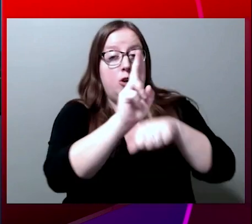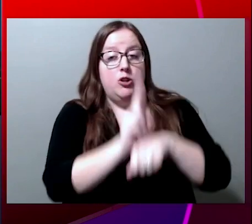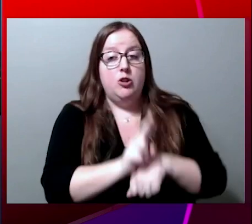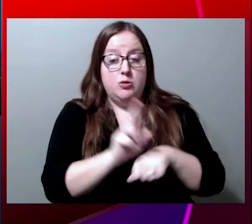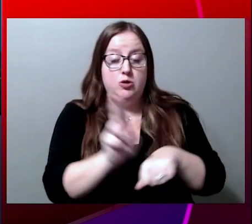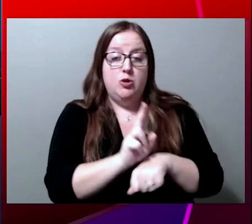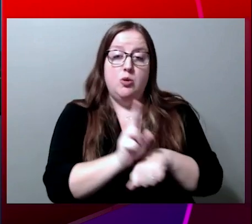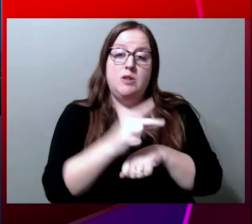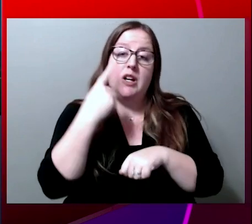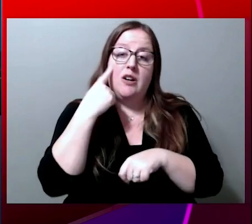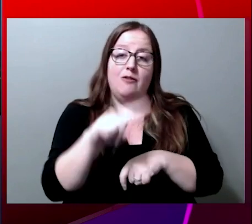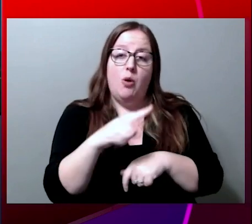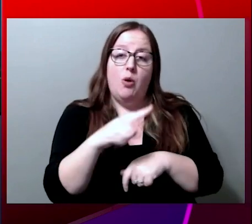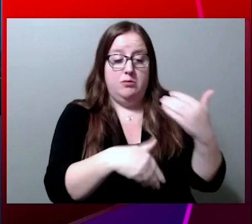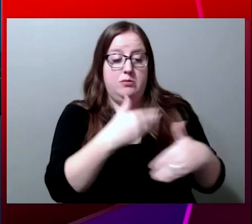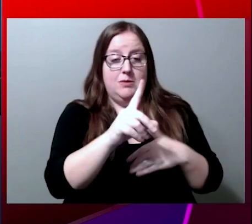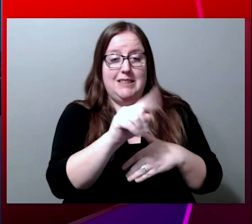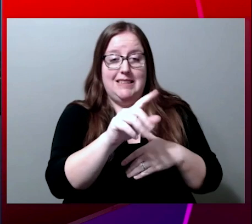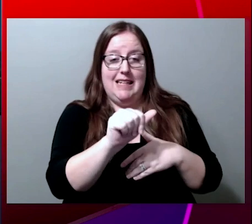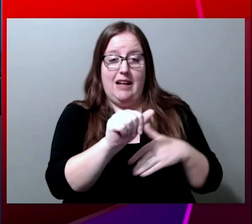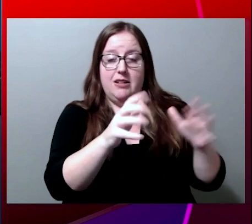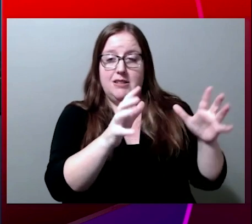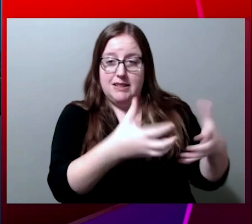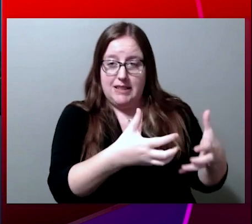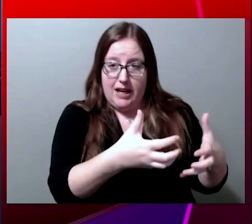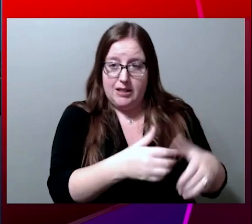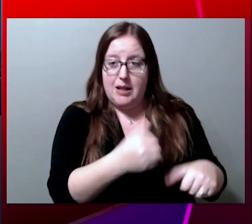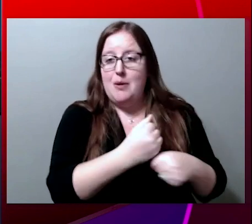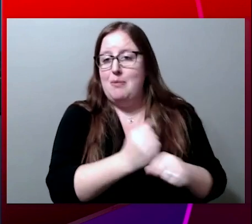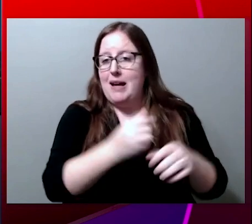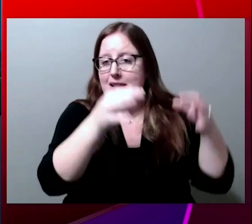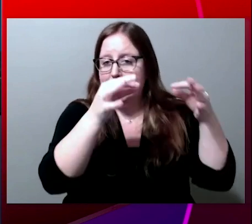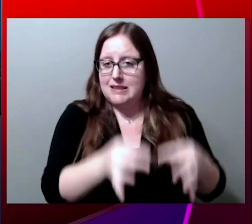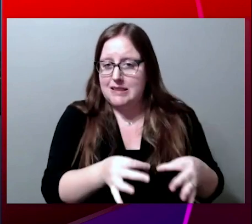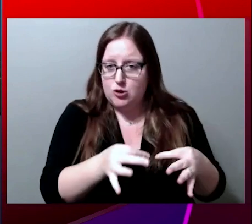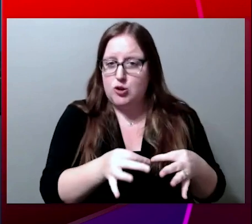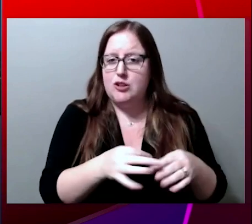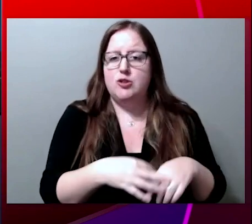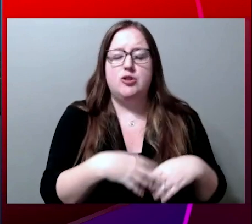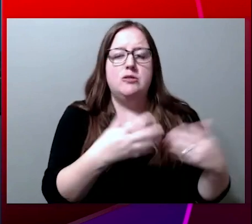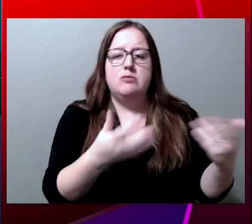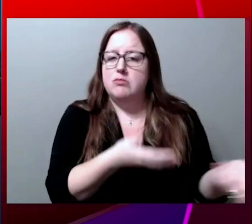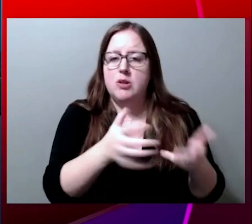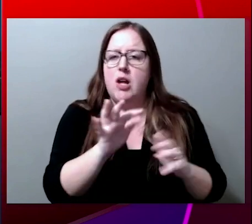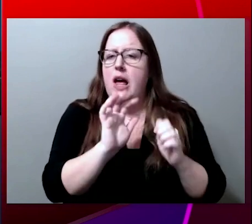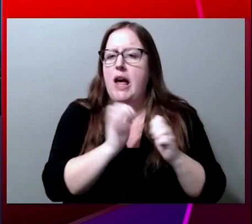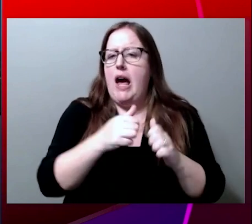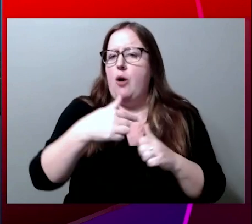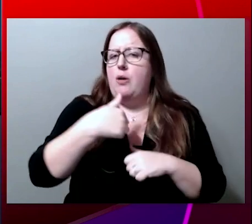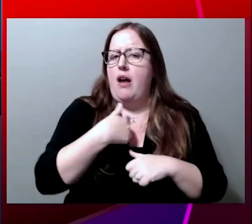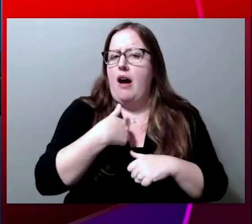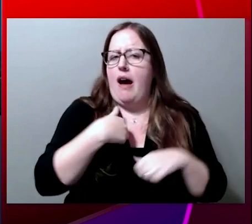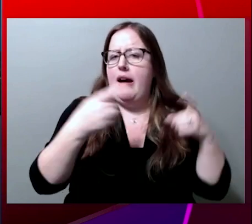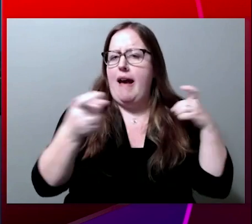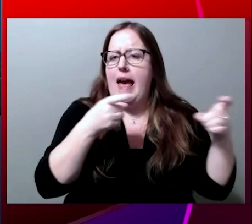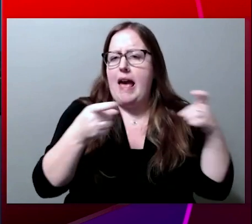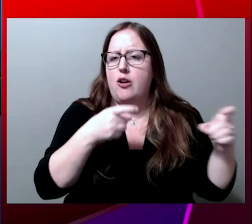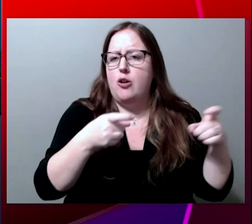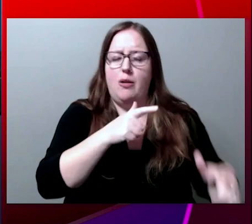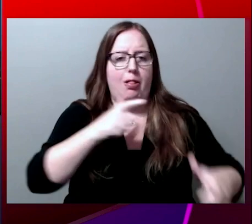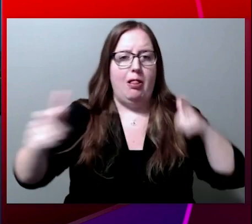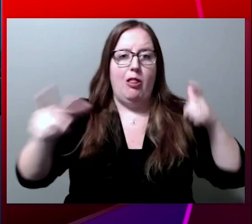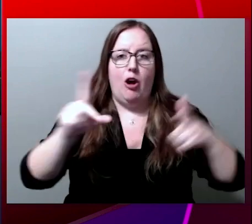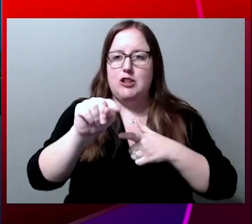for processing data sets or input data, making decisions which tree it's going to go down. How would I have handled, say, large data sets?